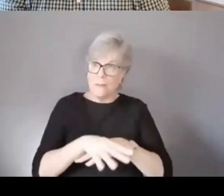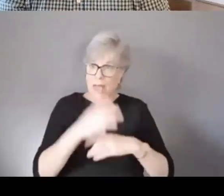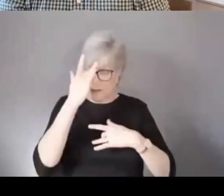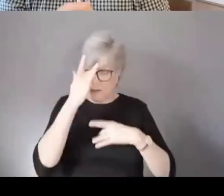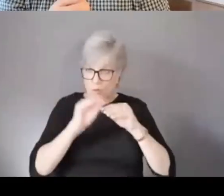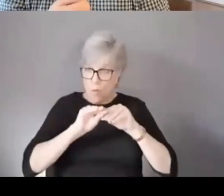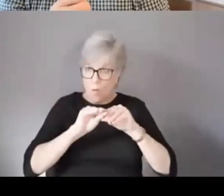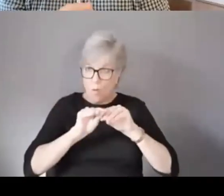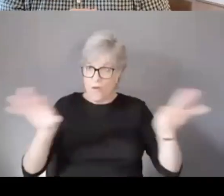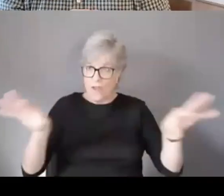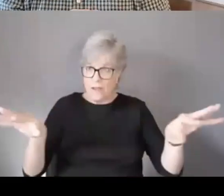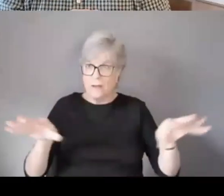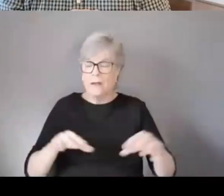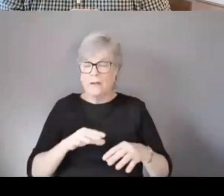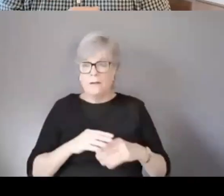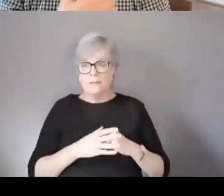your life.